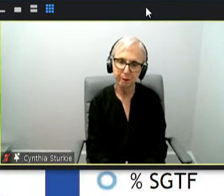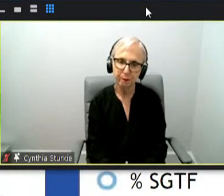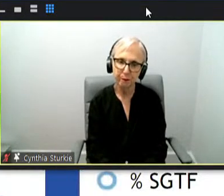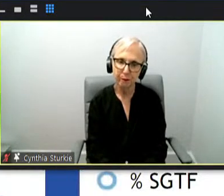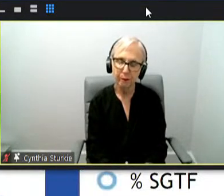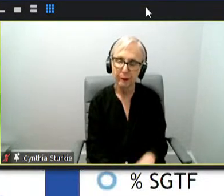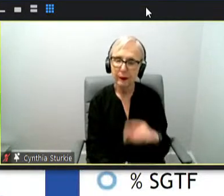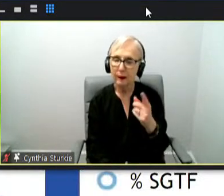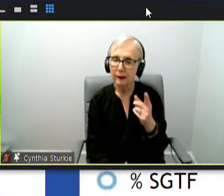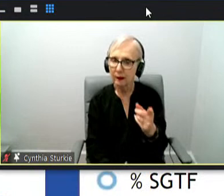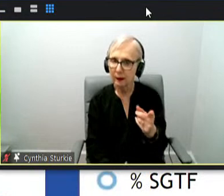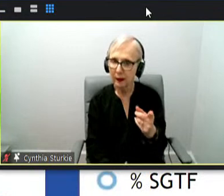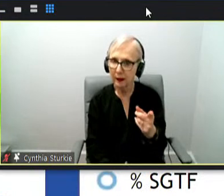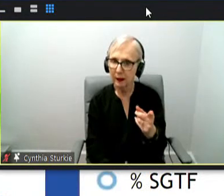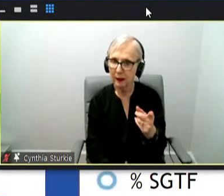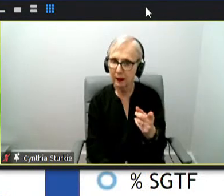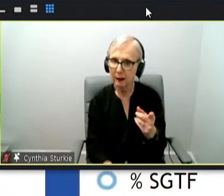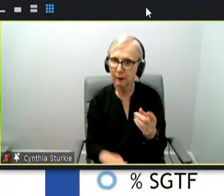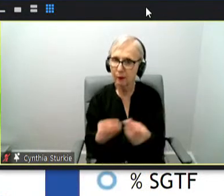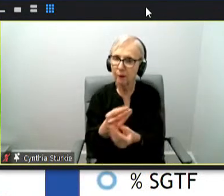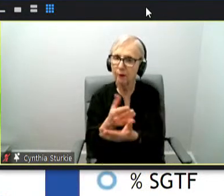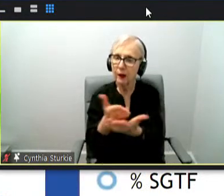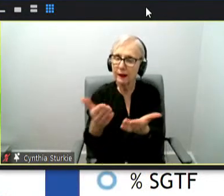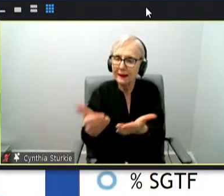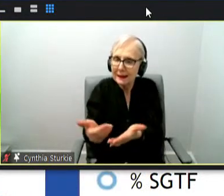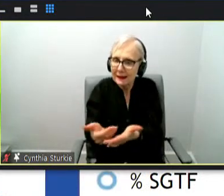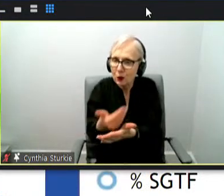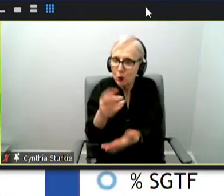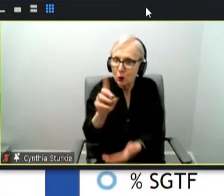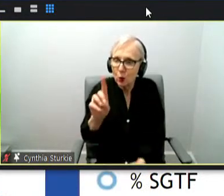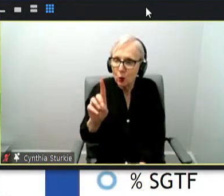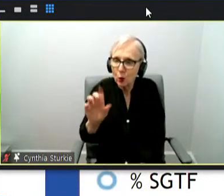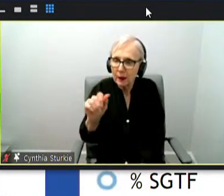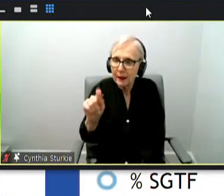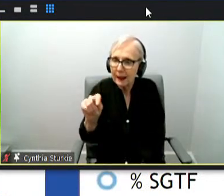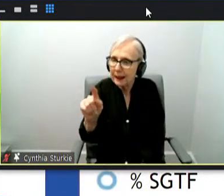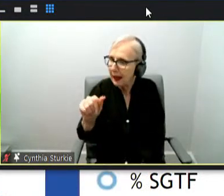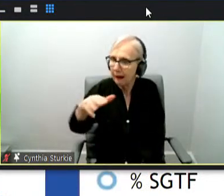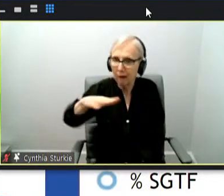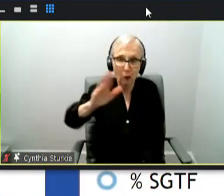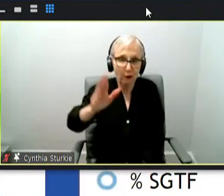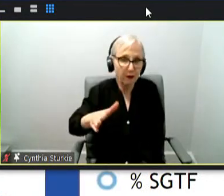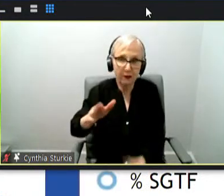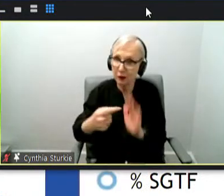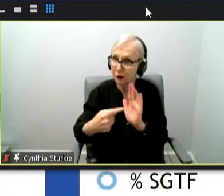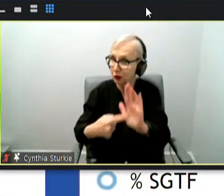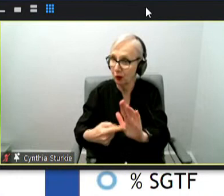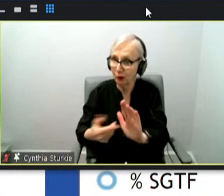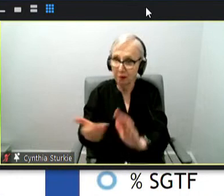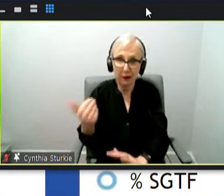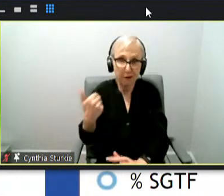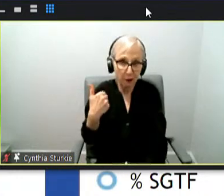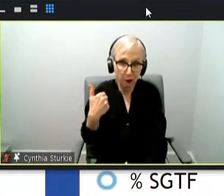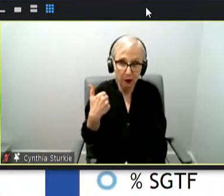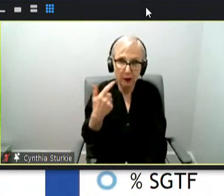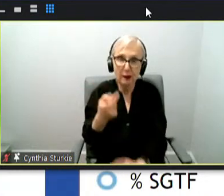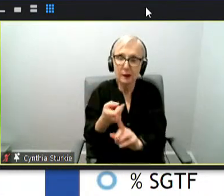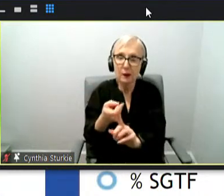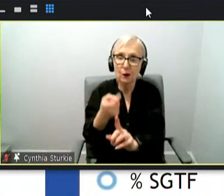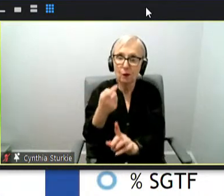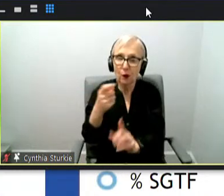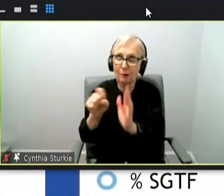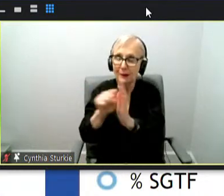All right, I want to provide you with this new data. So this is not data we've previously shared. So this is data coming from our